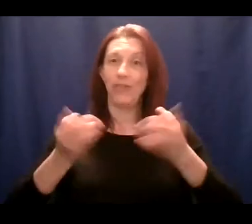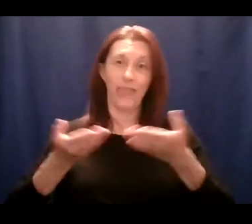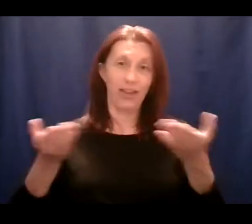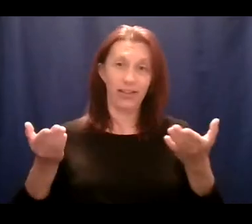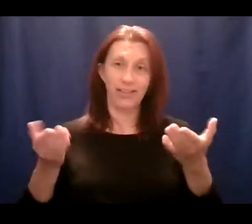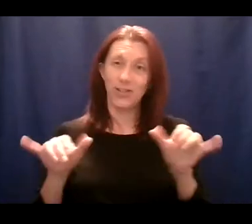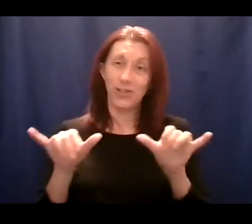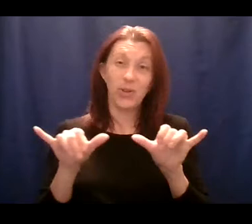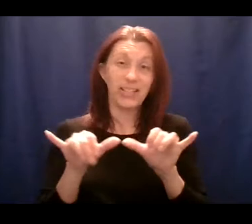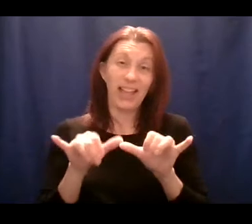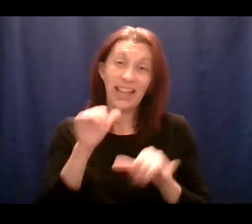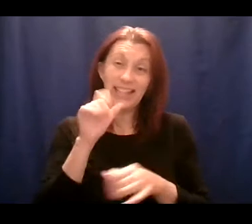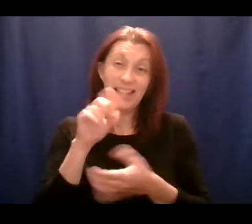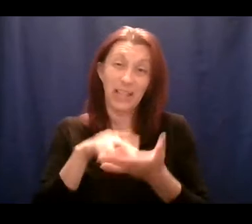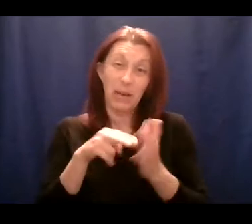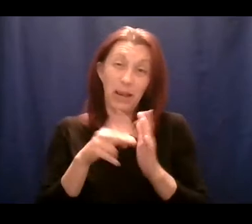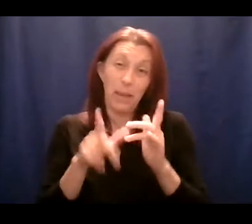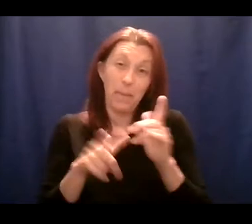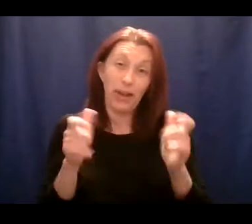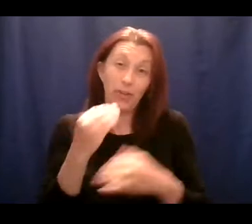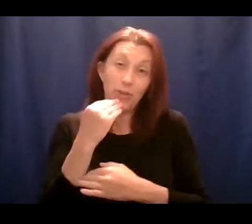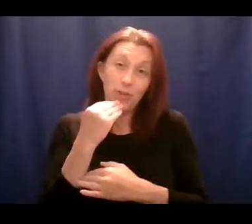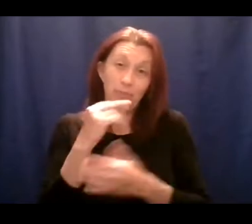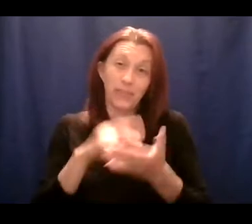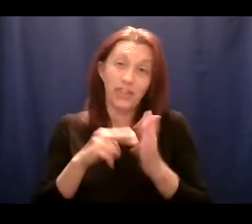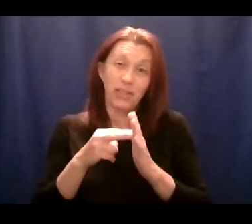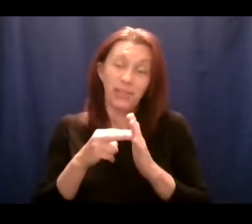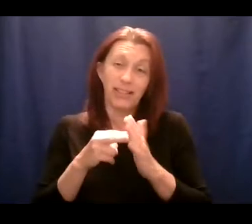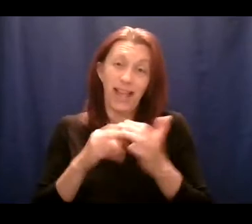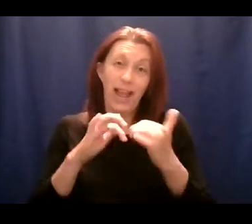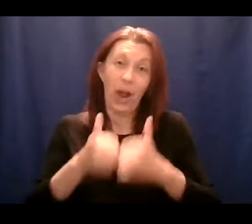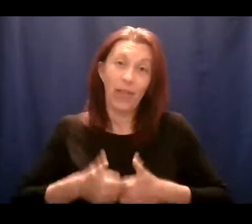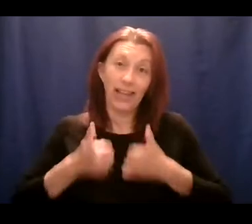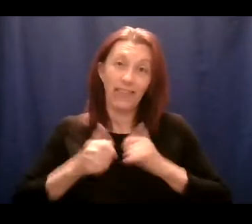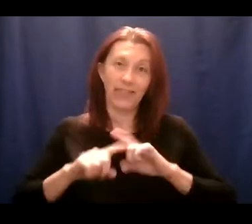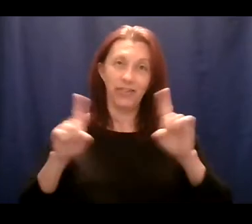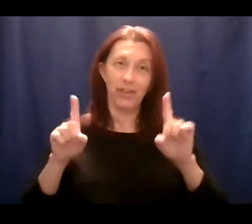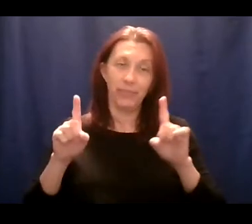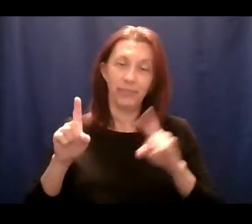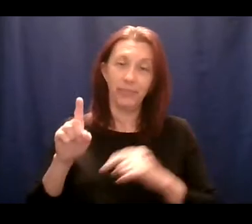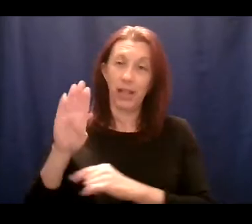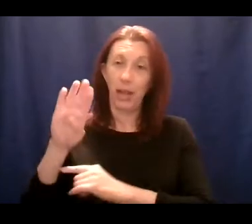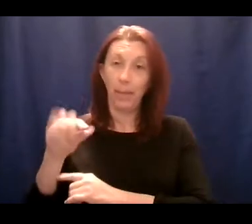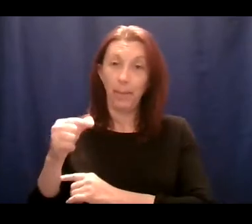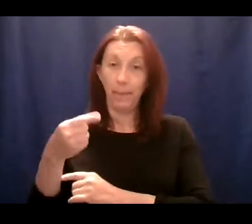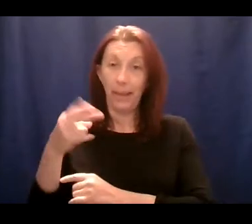mean bigger food. It just means their lifestyle is a little bit different. Big Eye's mouth was not underneath. It was in front to help it